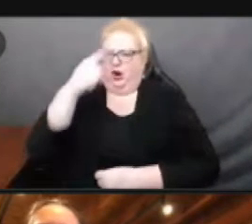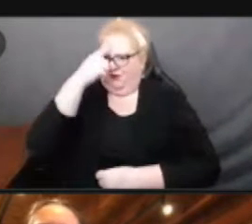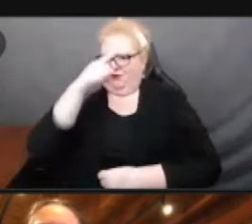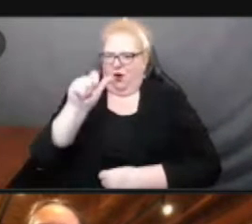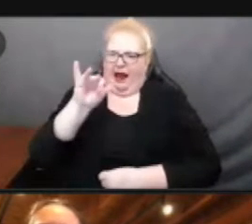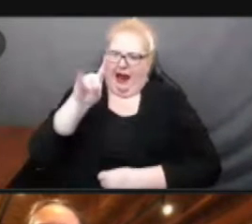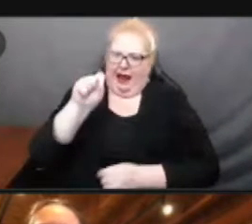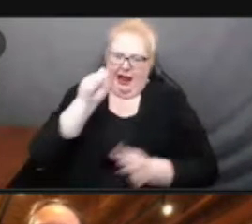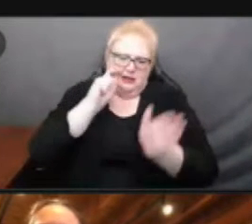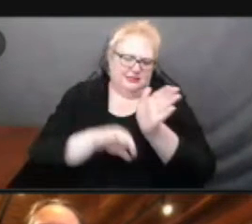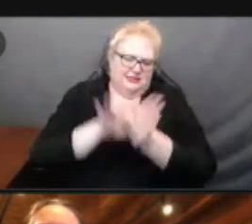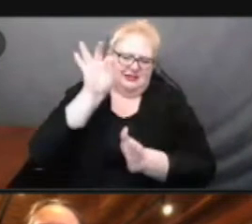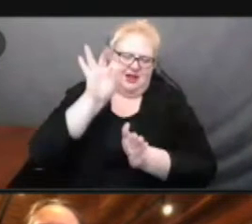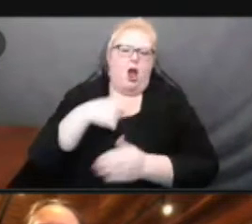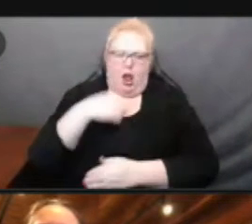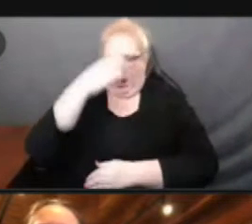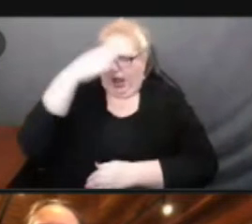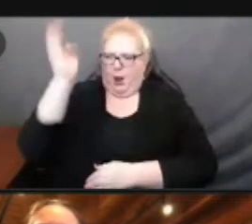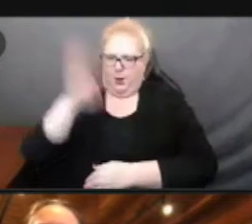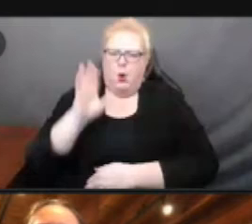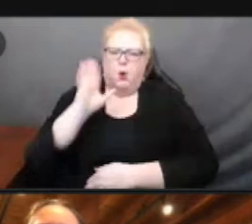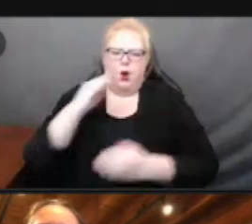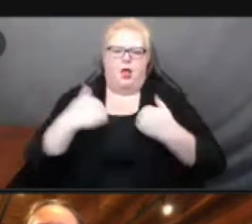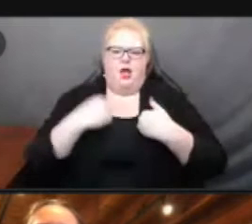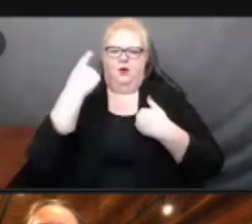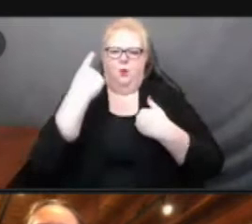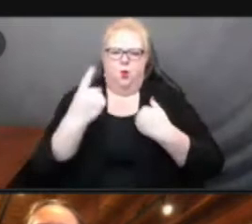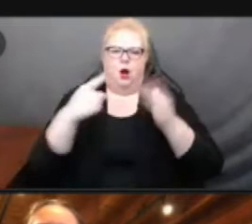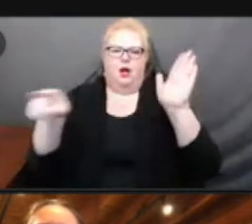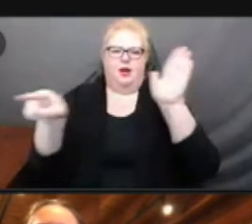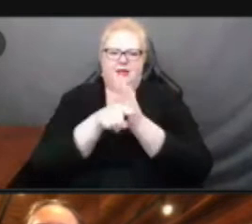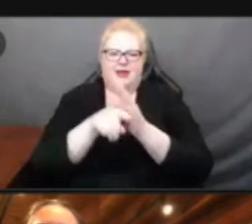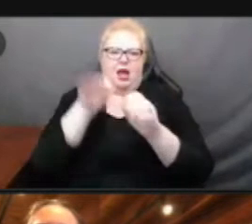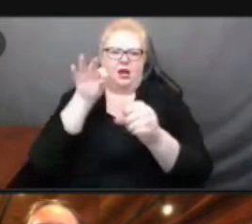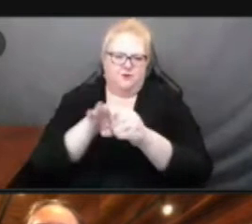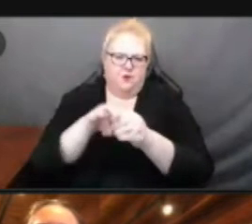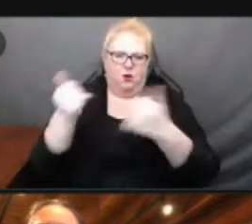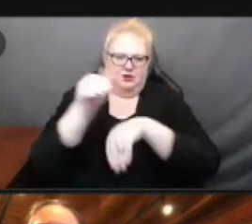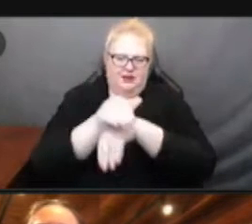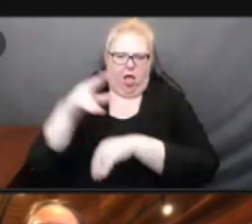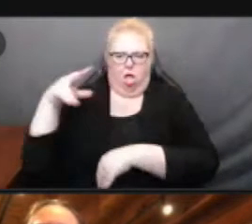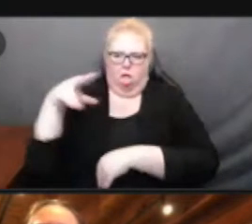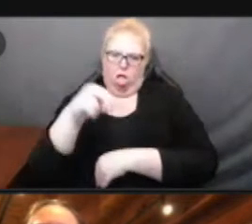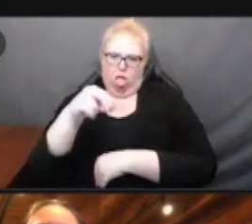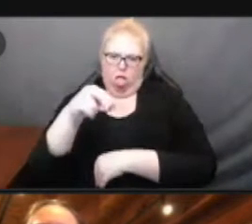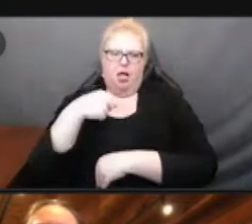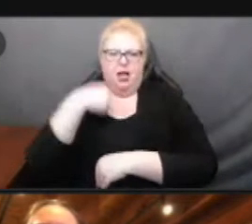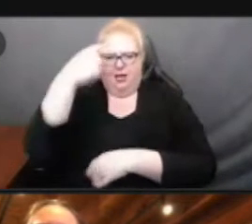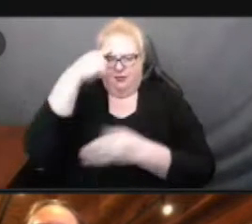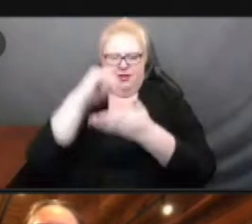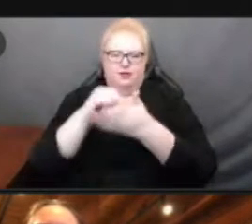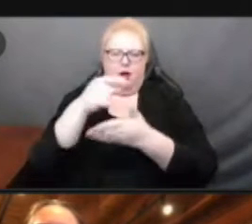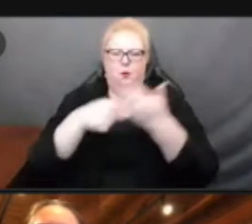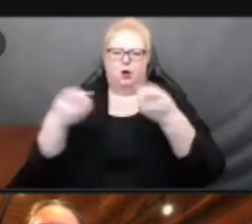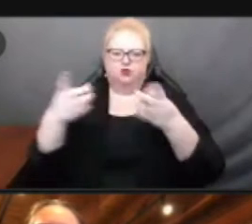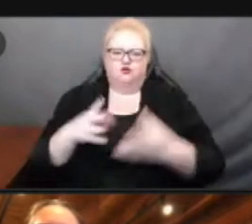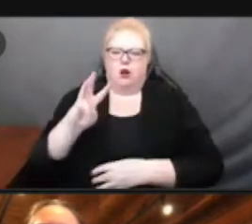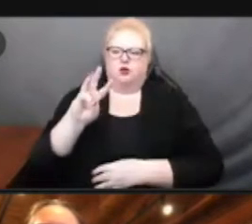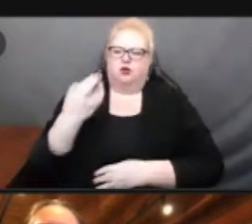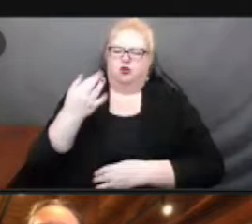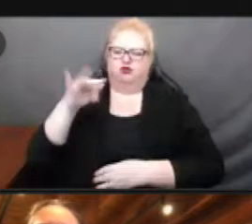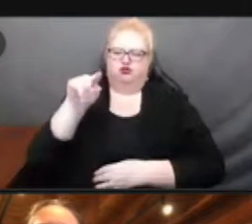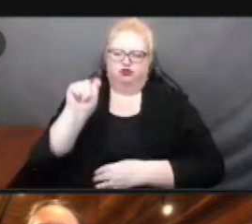be guaranteed one nay vote tonight. So I think that what Director Wright was talking about illustrates a lot of times